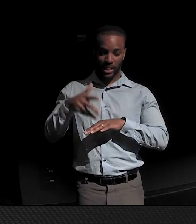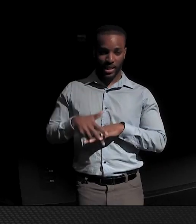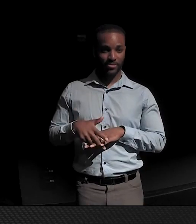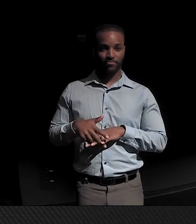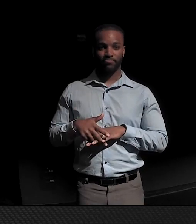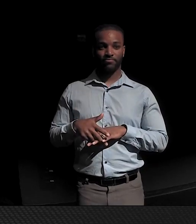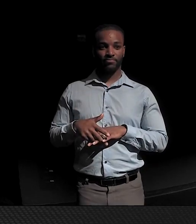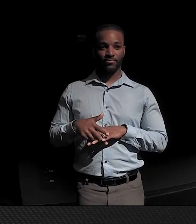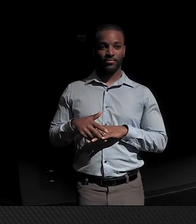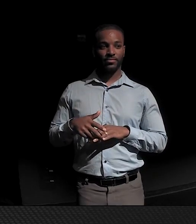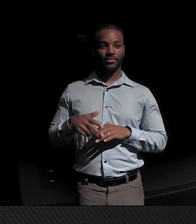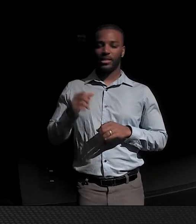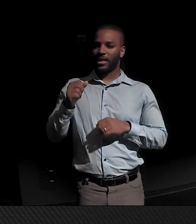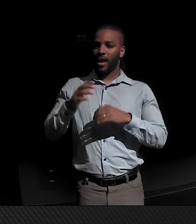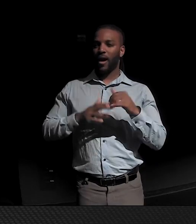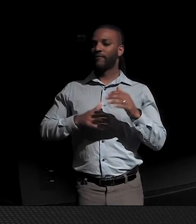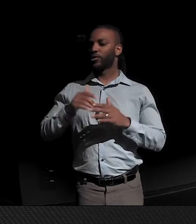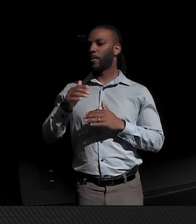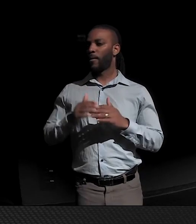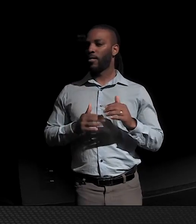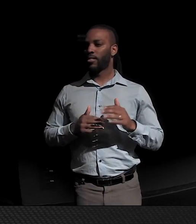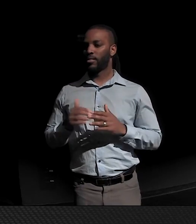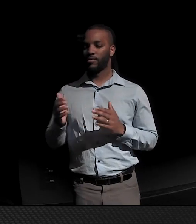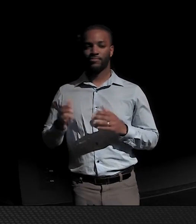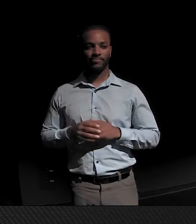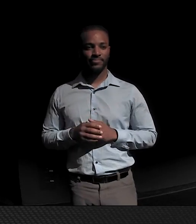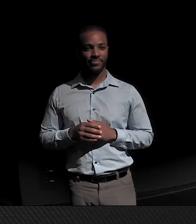bit. Get comfortable.